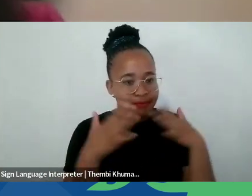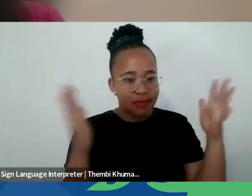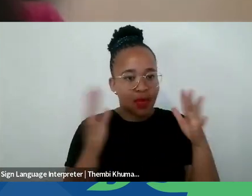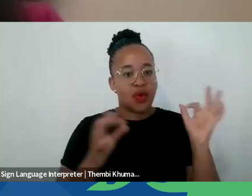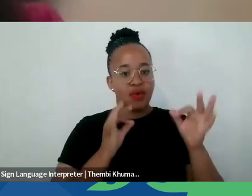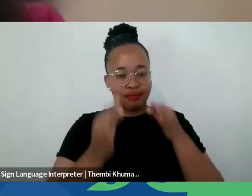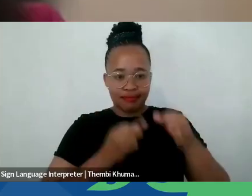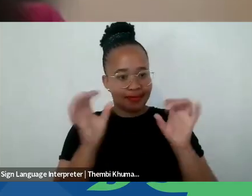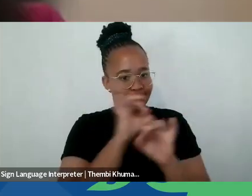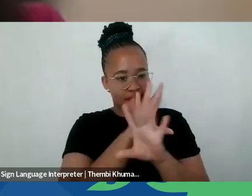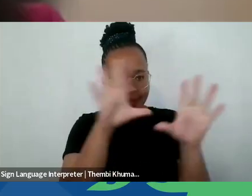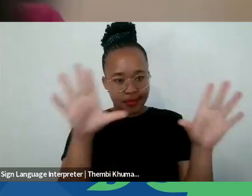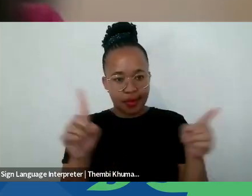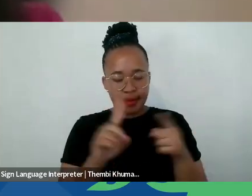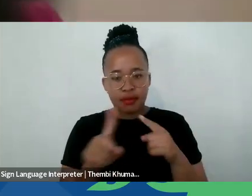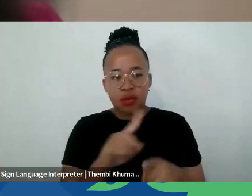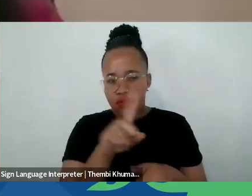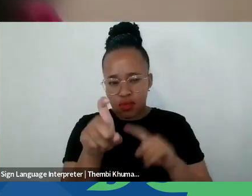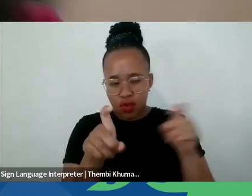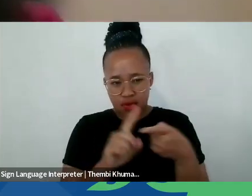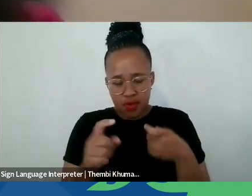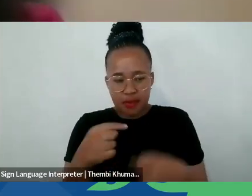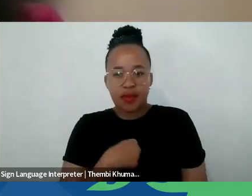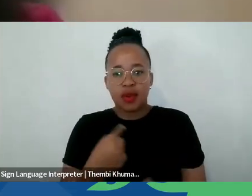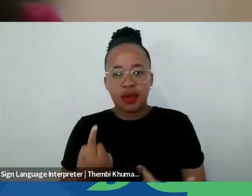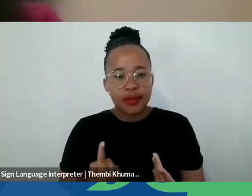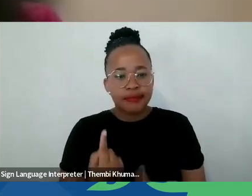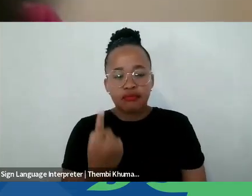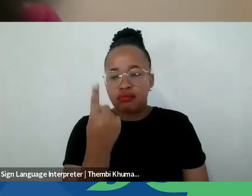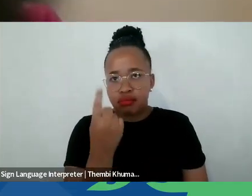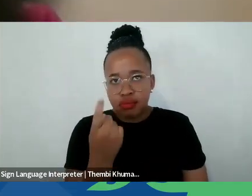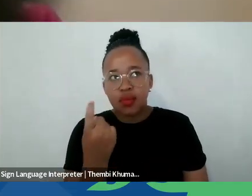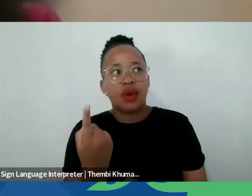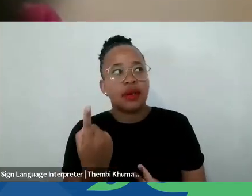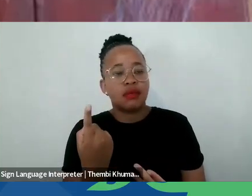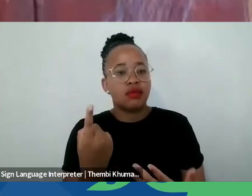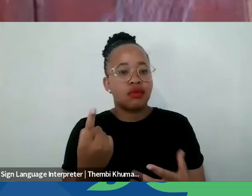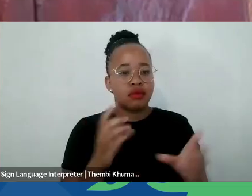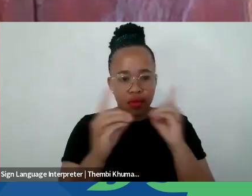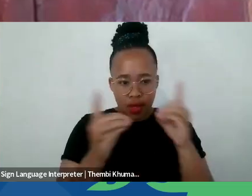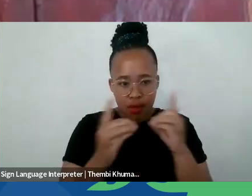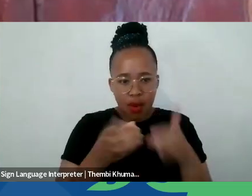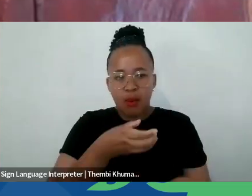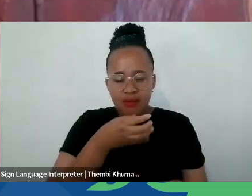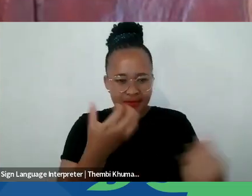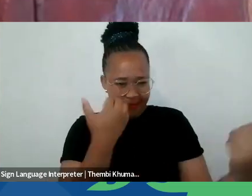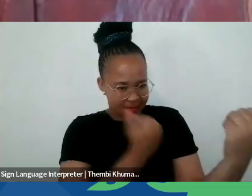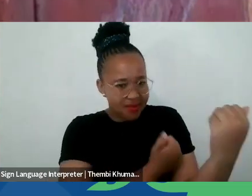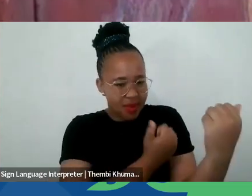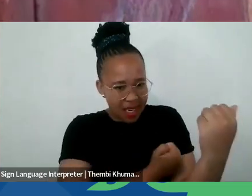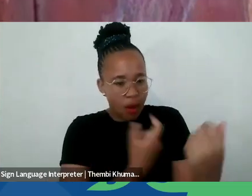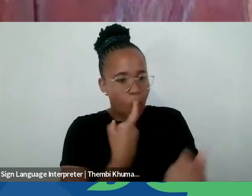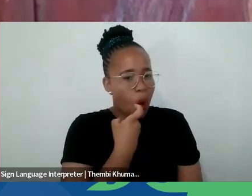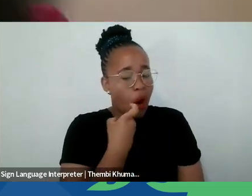clearly. But just a question from my side. It's one thing to talk about substance use and addiction, but